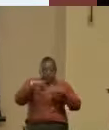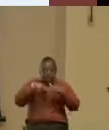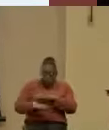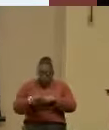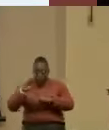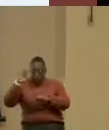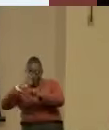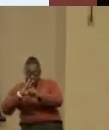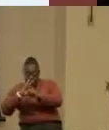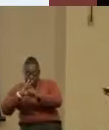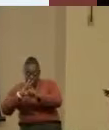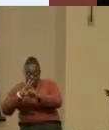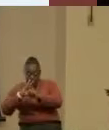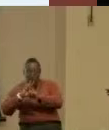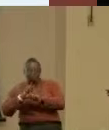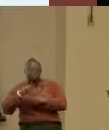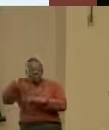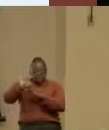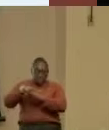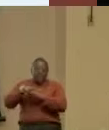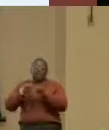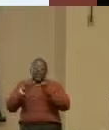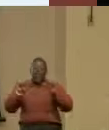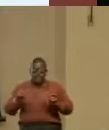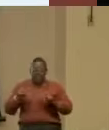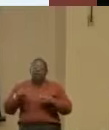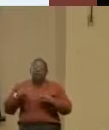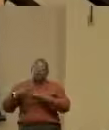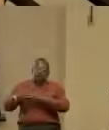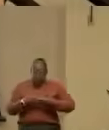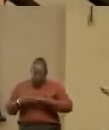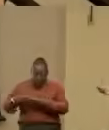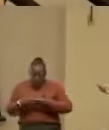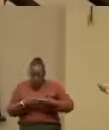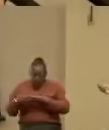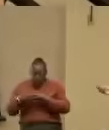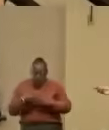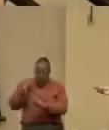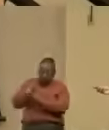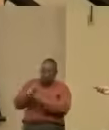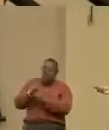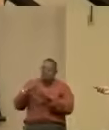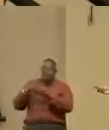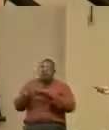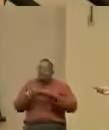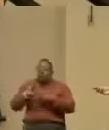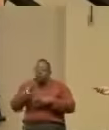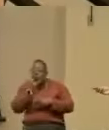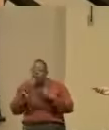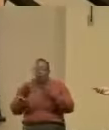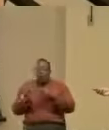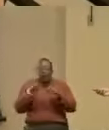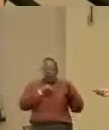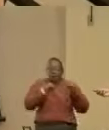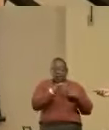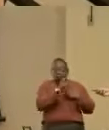at 9 months, it's still going to be in the system. It doesn't actually cause birth defects in the same way that methotrexate or